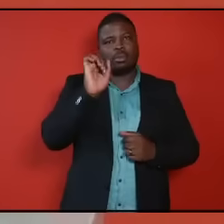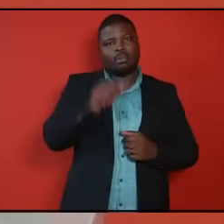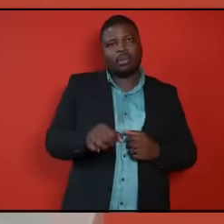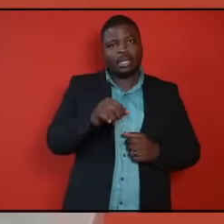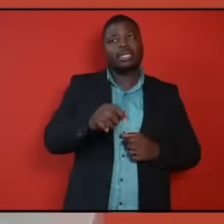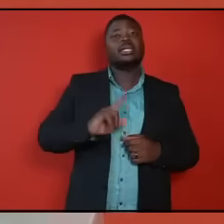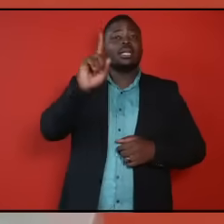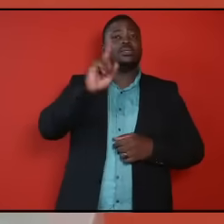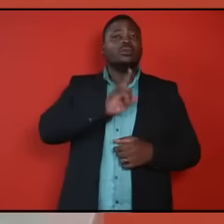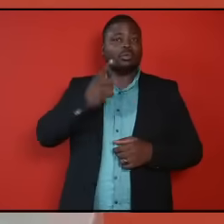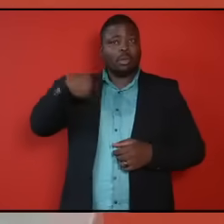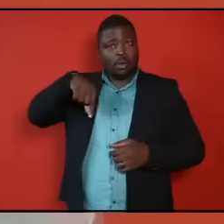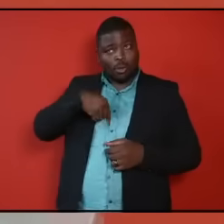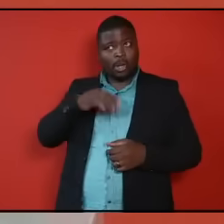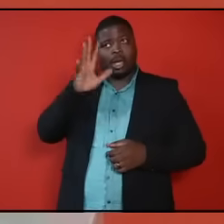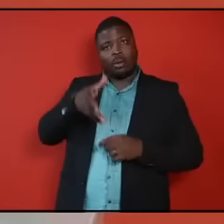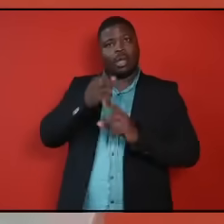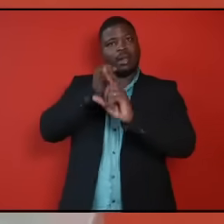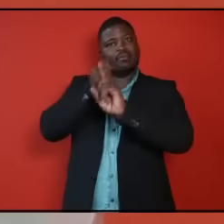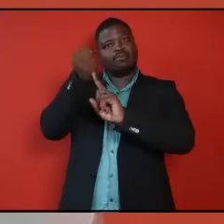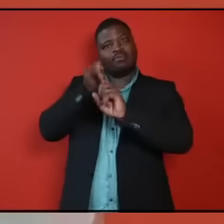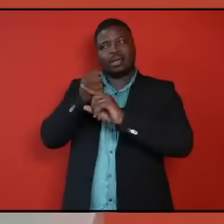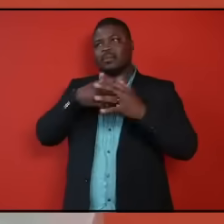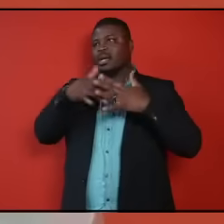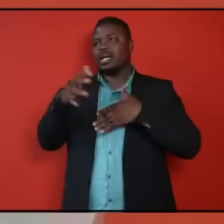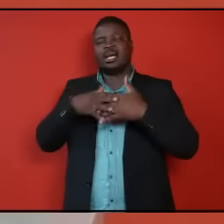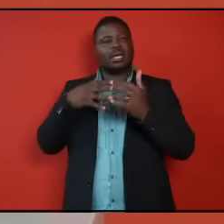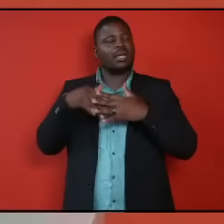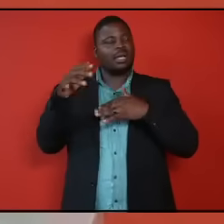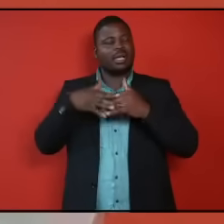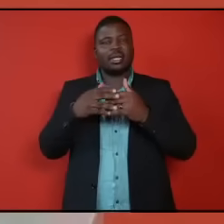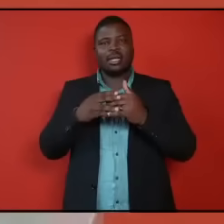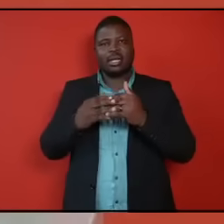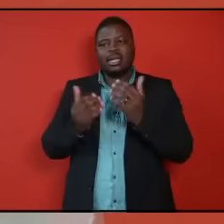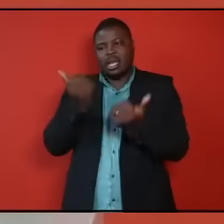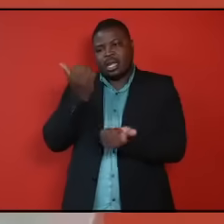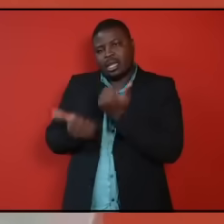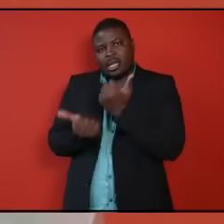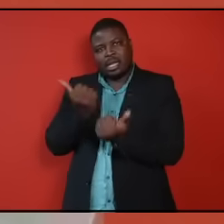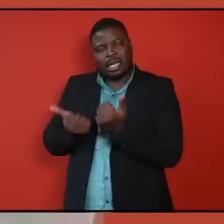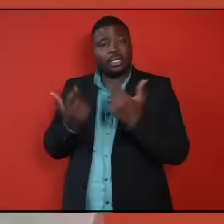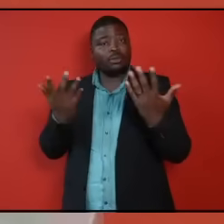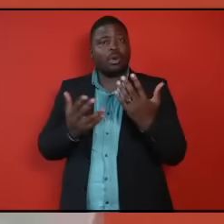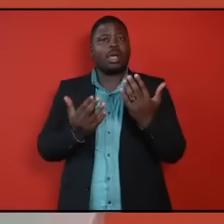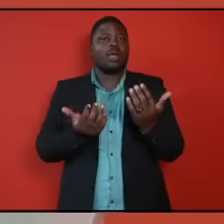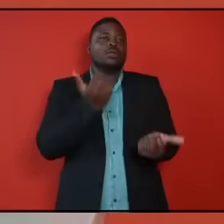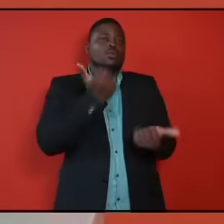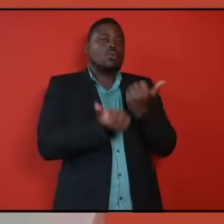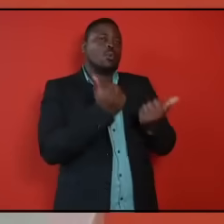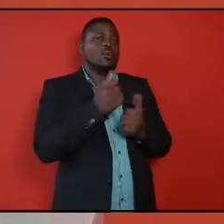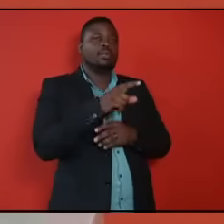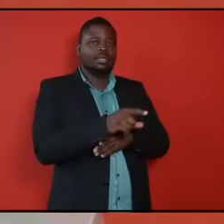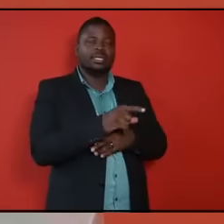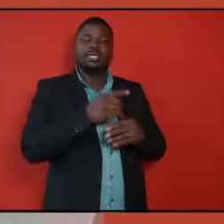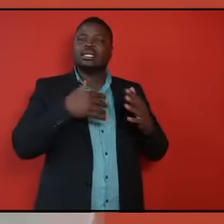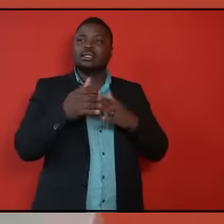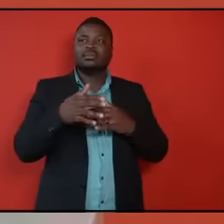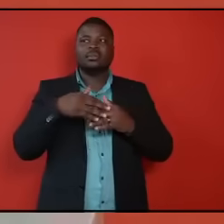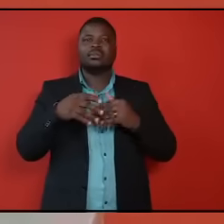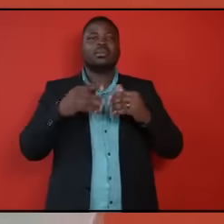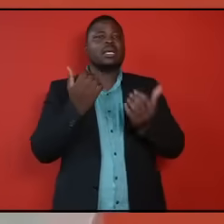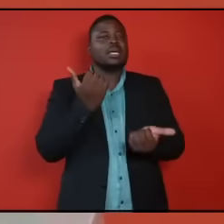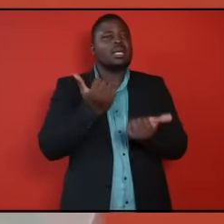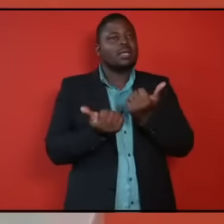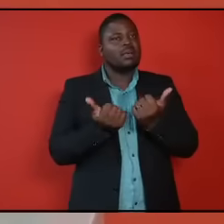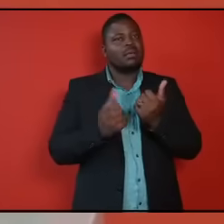in court that is trying to remove the Land Expropriation Act. That's